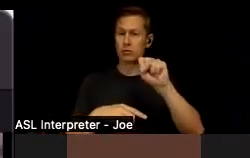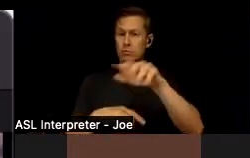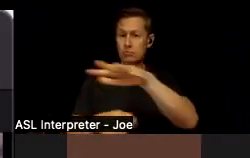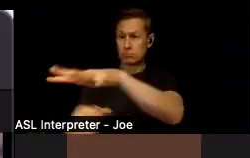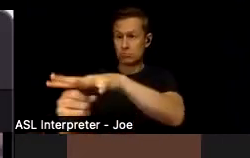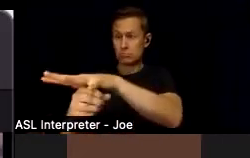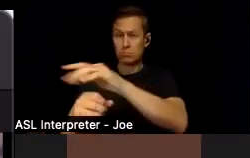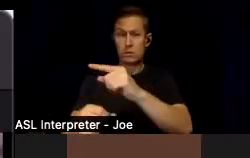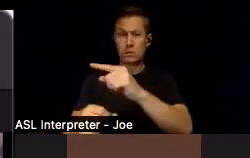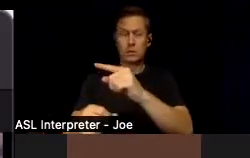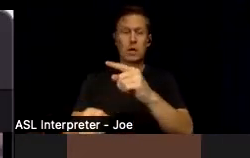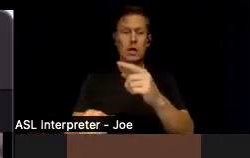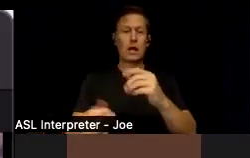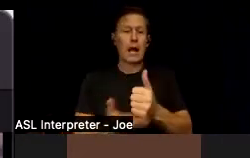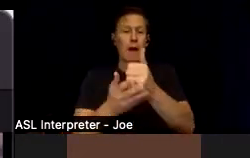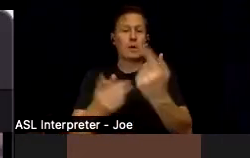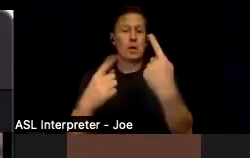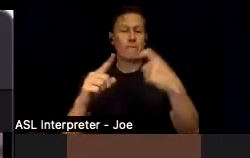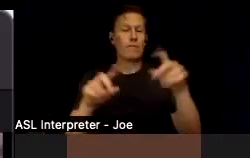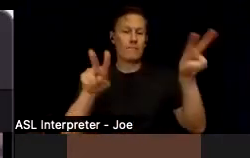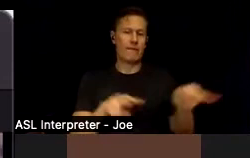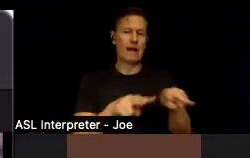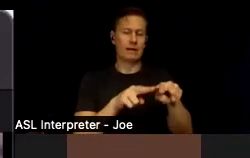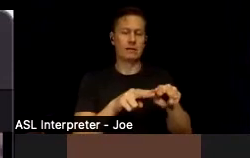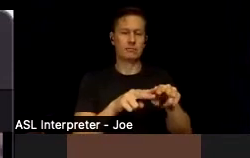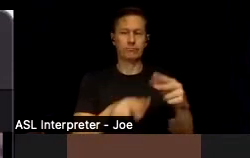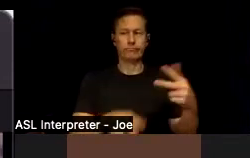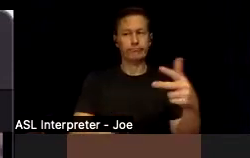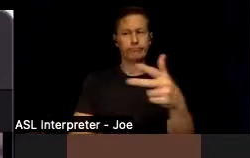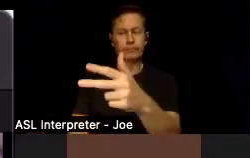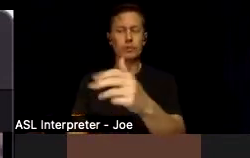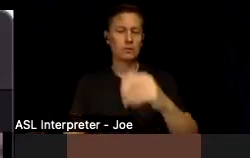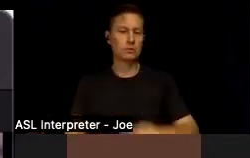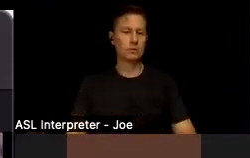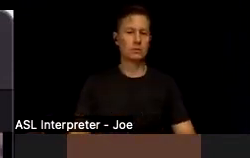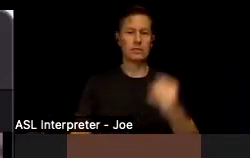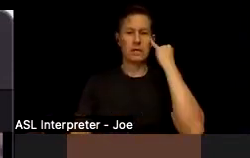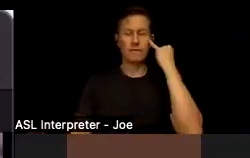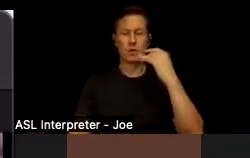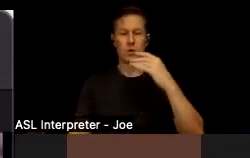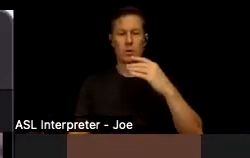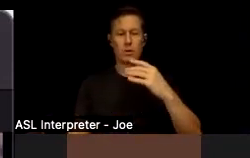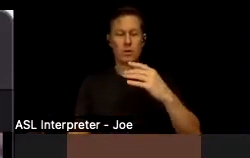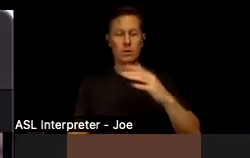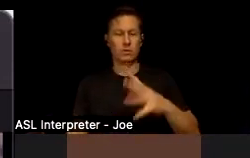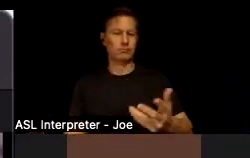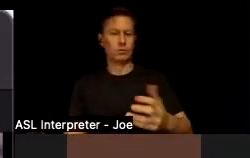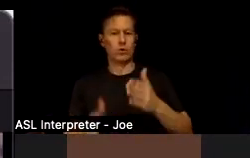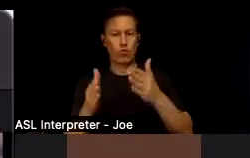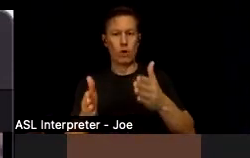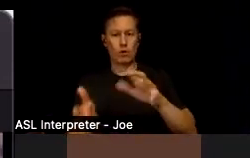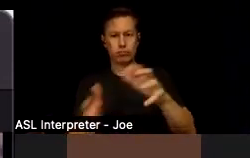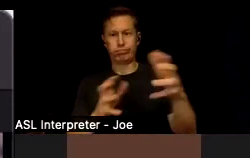coming largely out of the valley area, and if road systems are down, they're compromised. So the reliance on a CERT program or